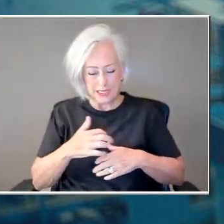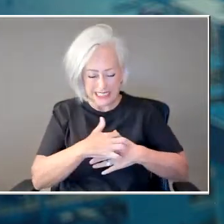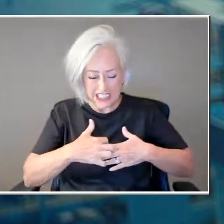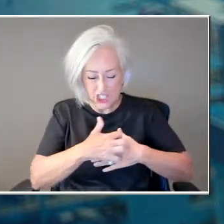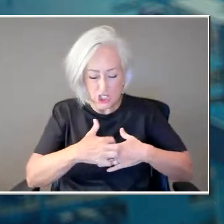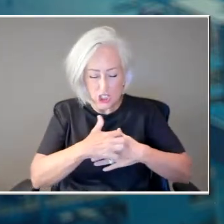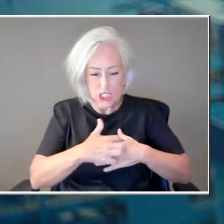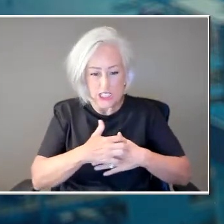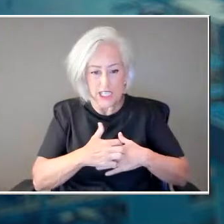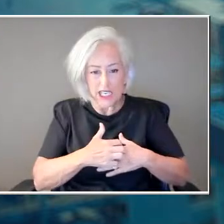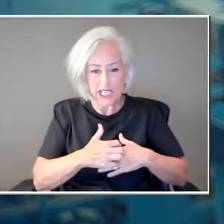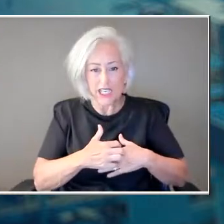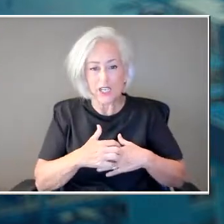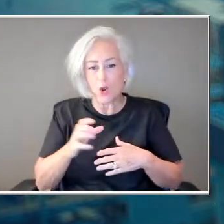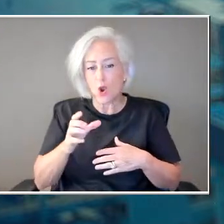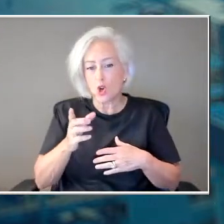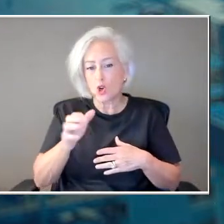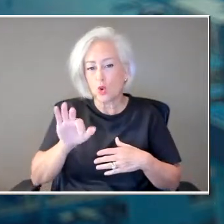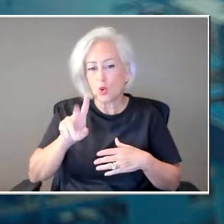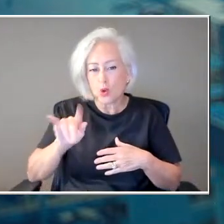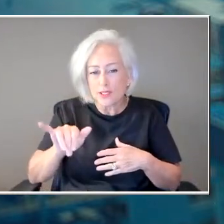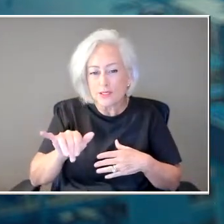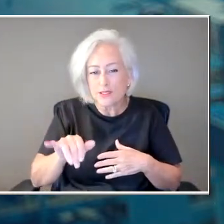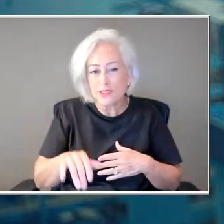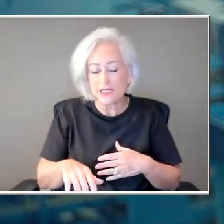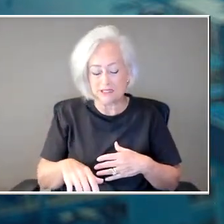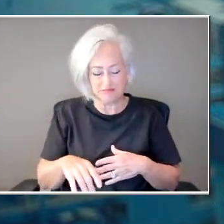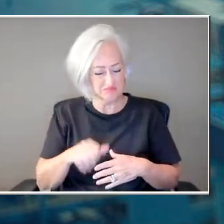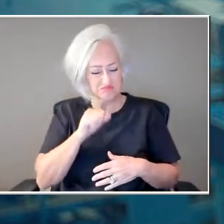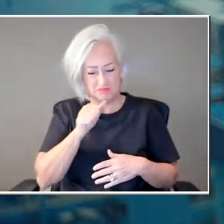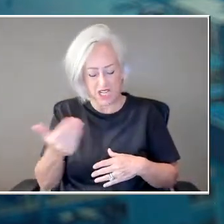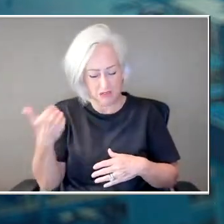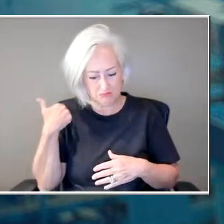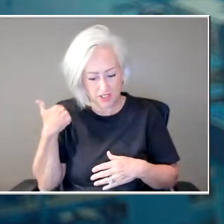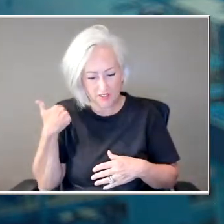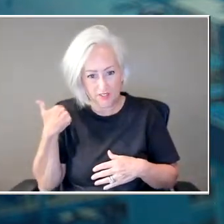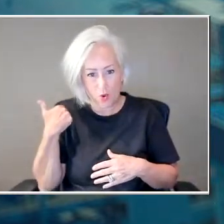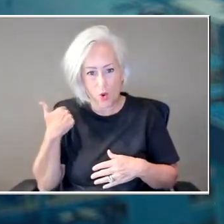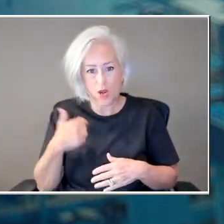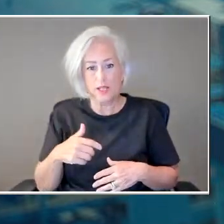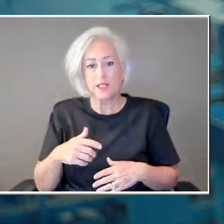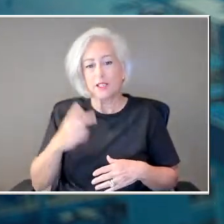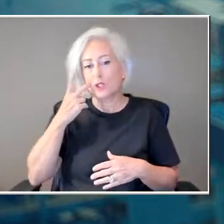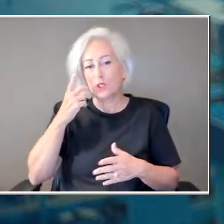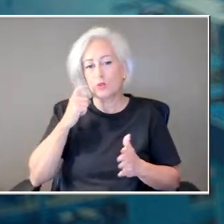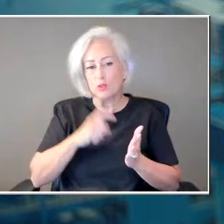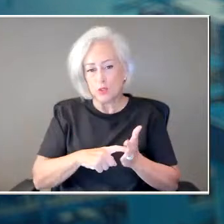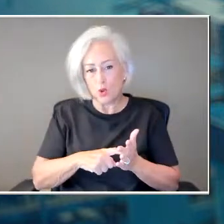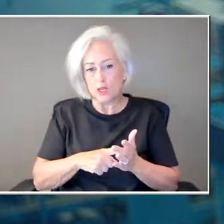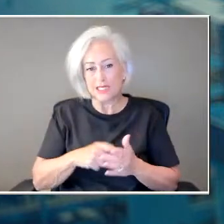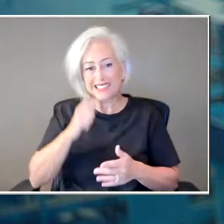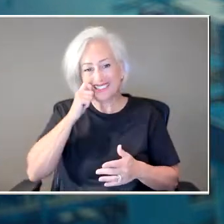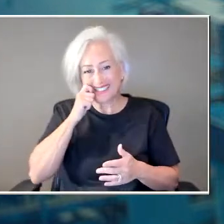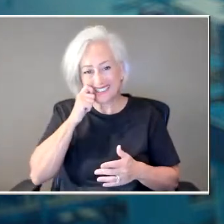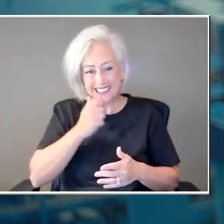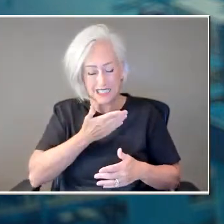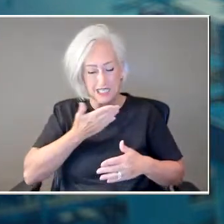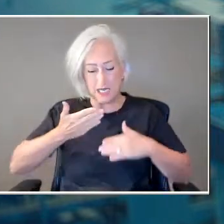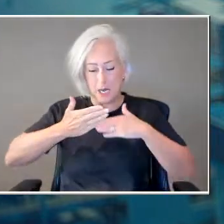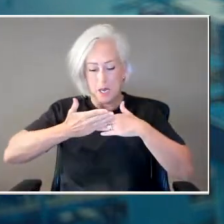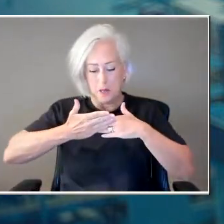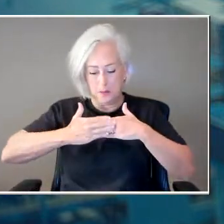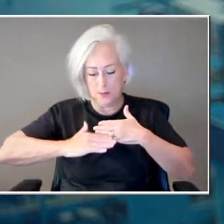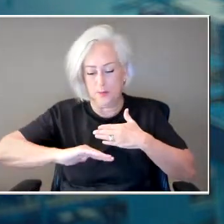that had not been, and continuing. Skin puckering or skin redness. It really, for men, is the